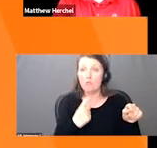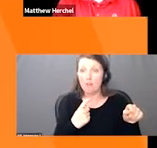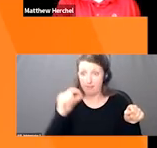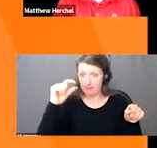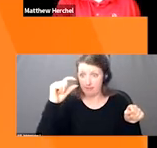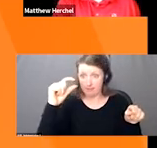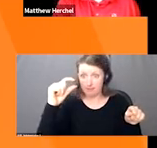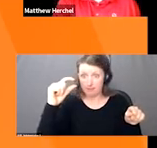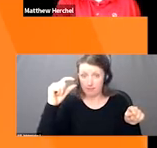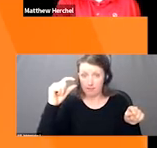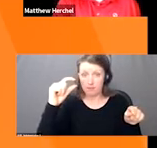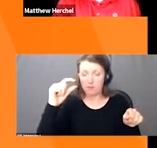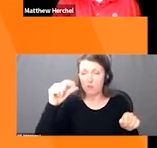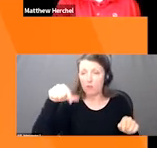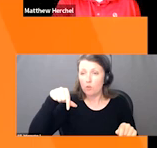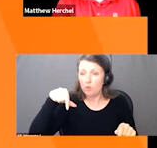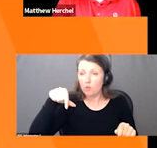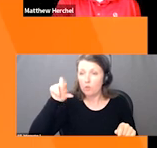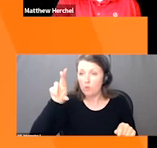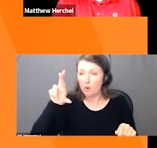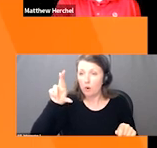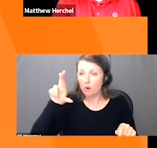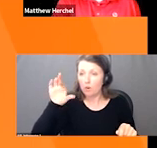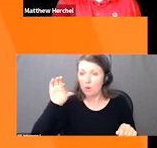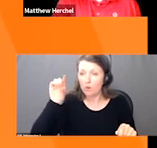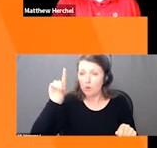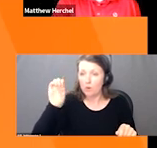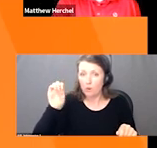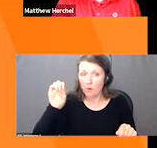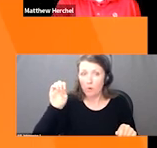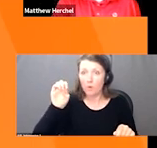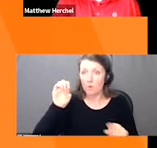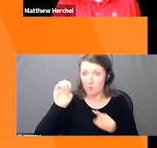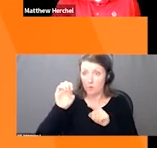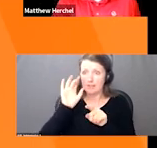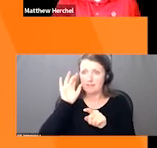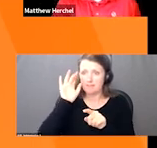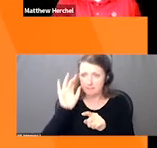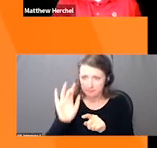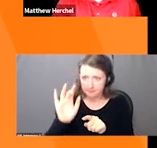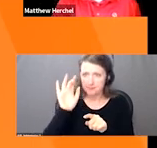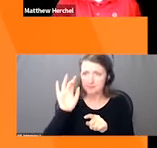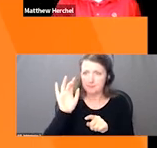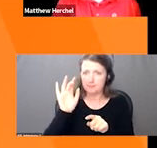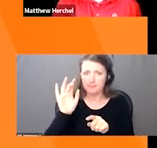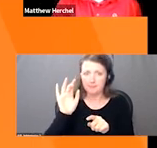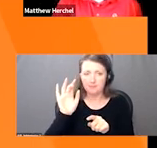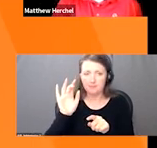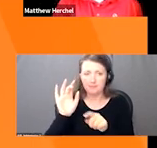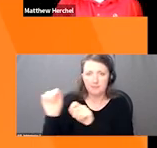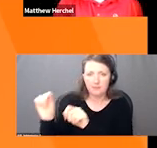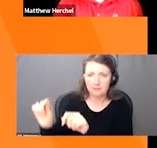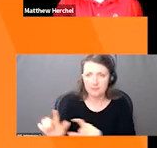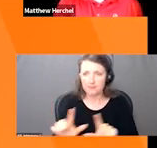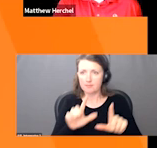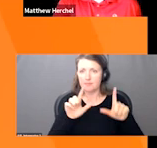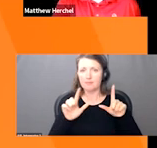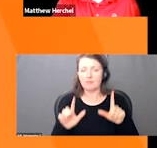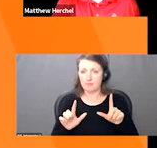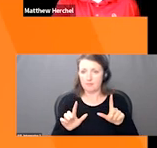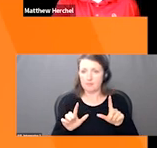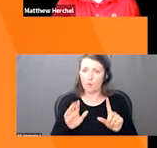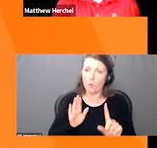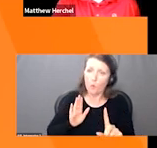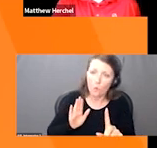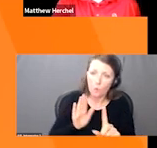QR code icon. If you click that, what will happen is it will bring up your QR code to your